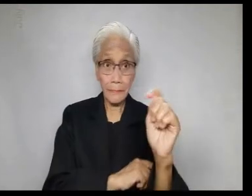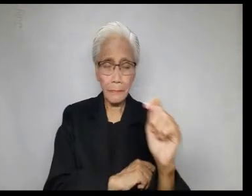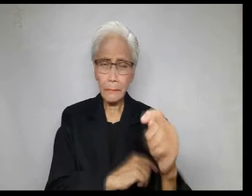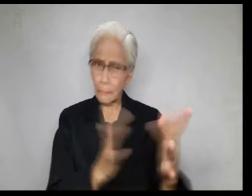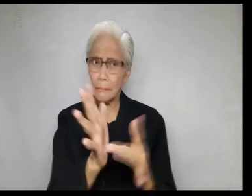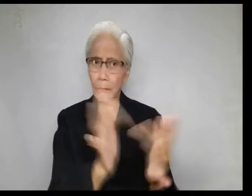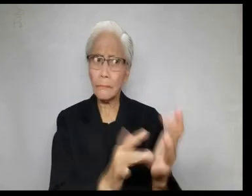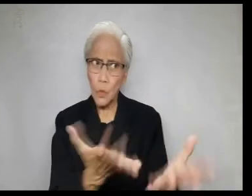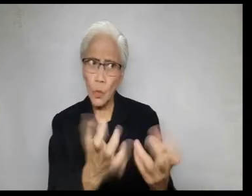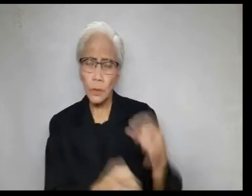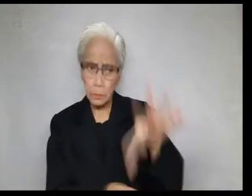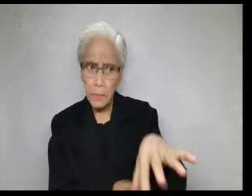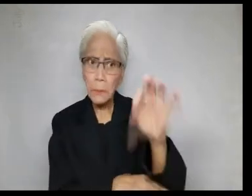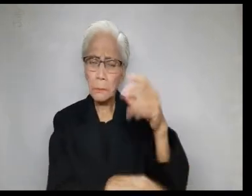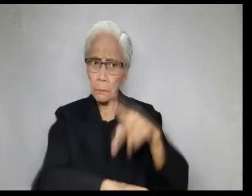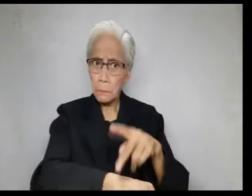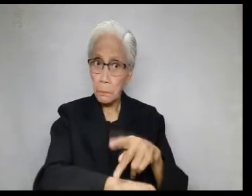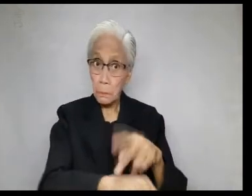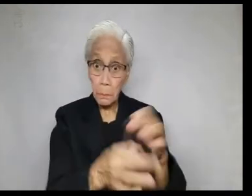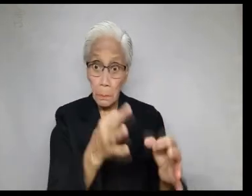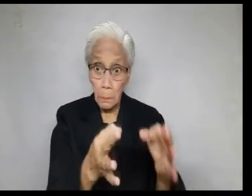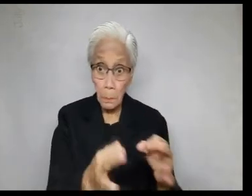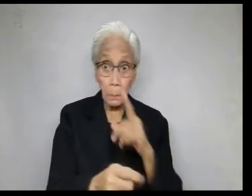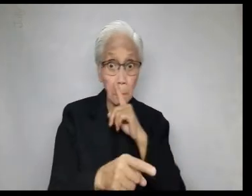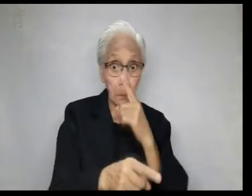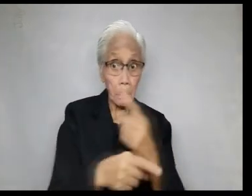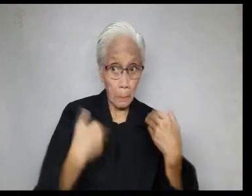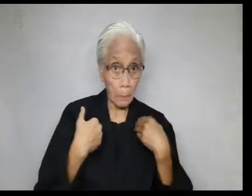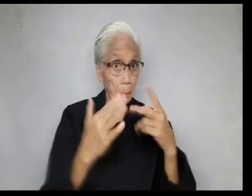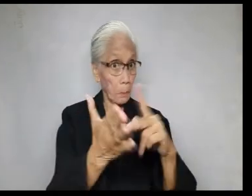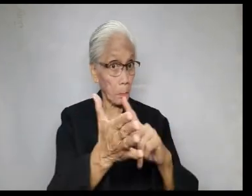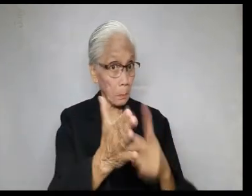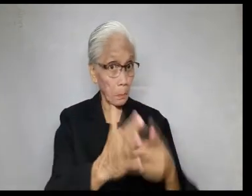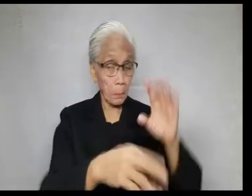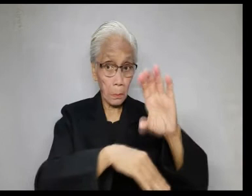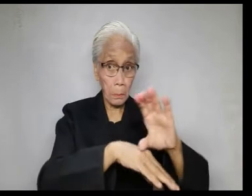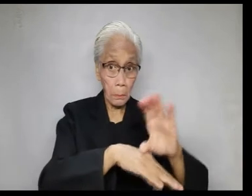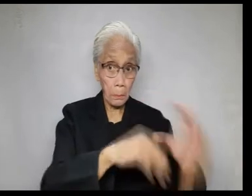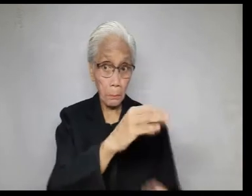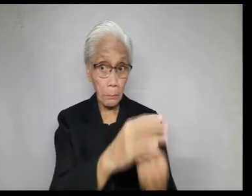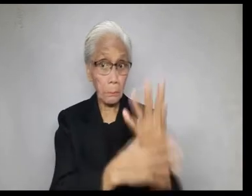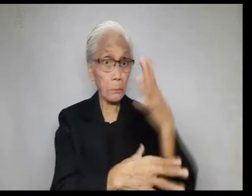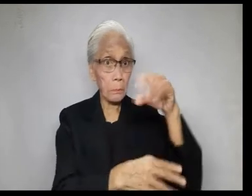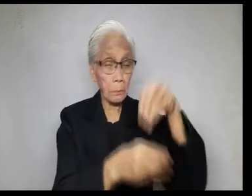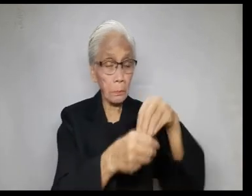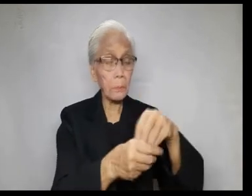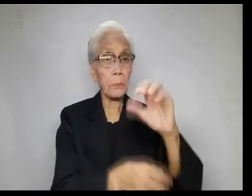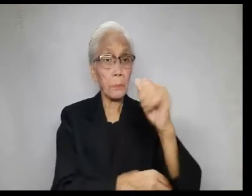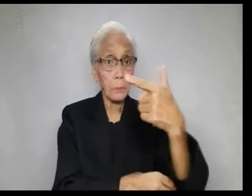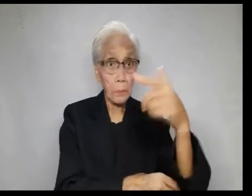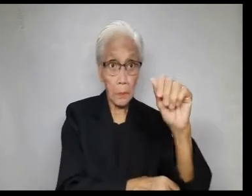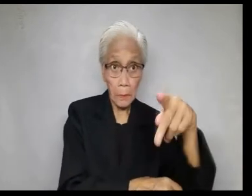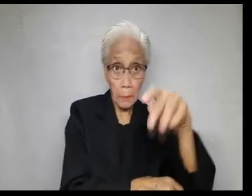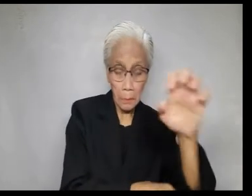Jesus wants to find out if Peter, at least, to whom he handed the keys of the church, has grown into an agape